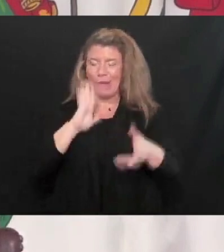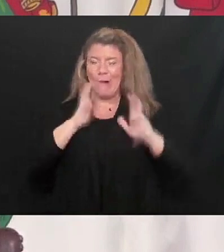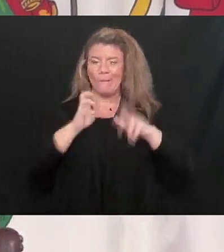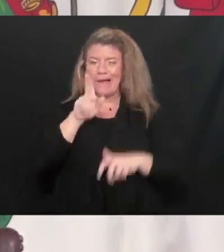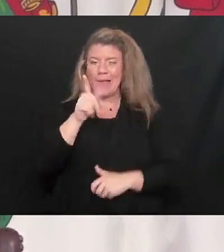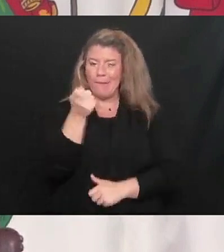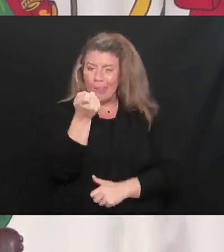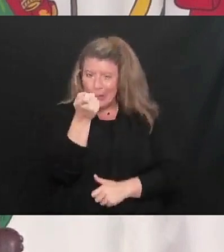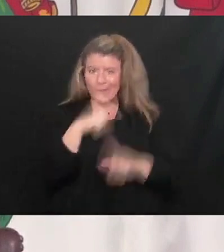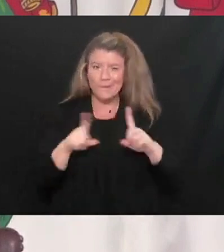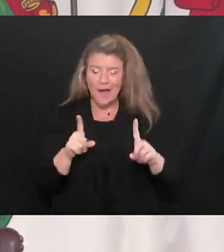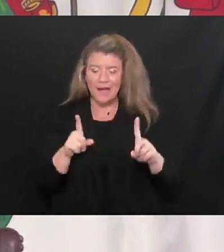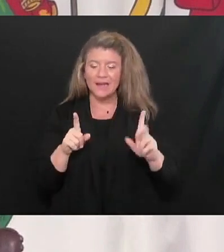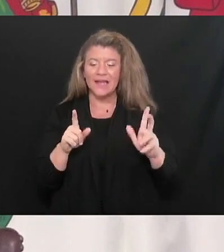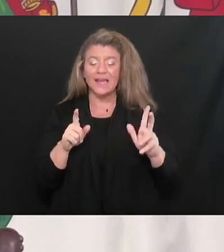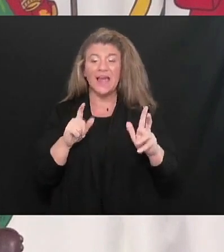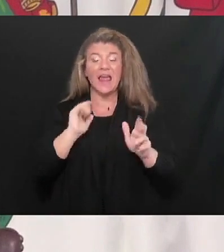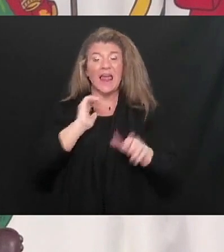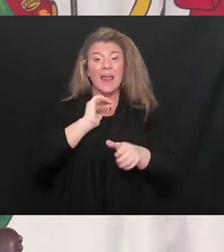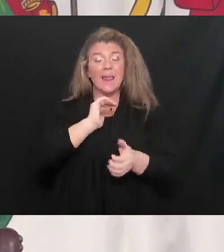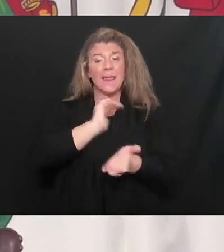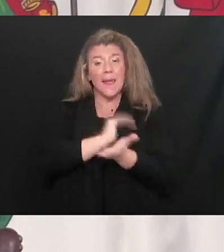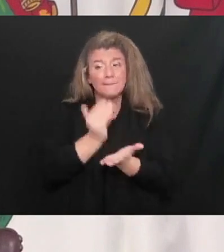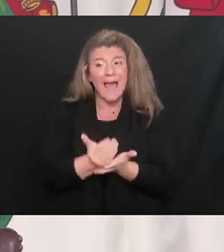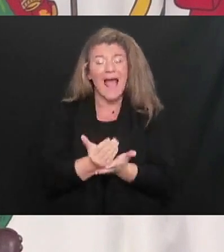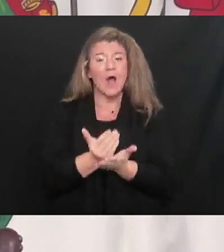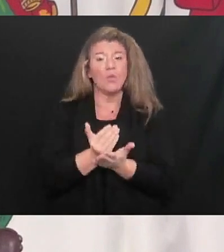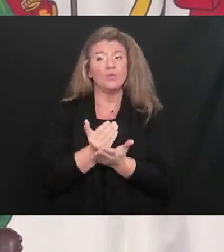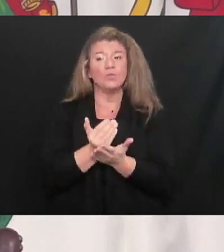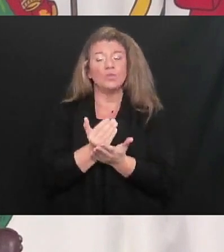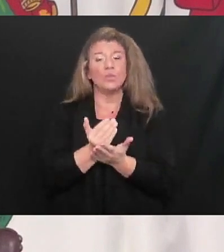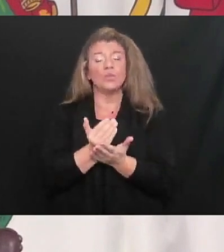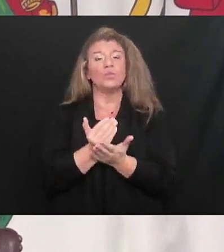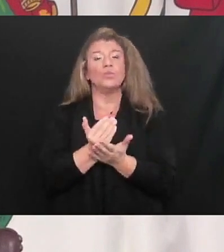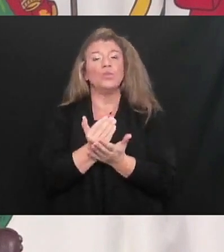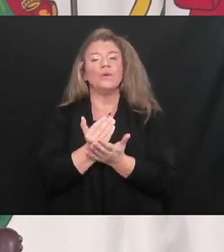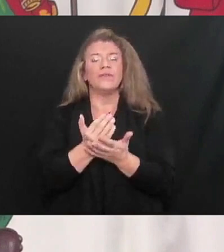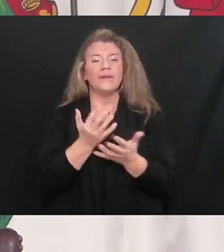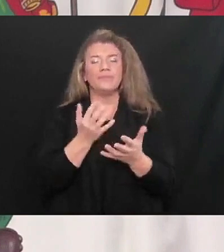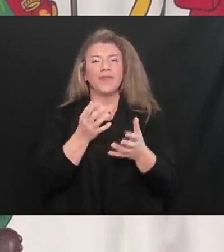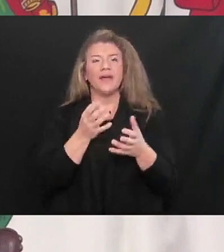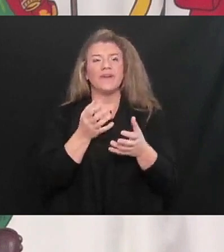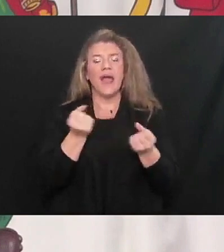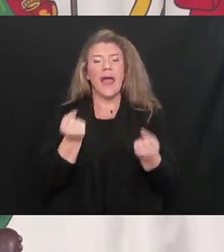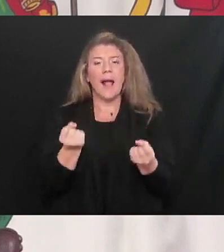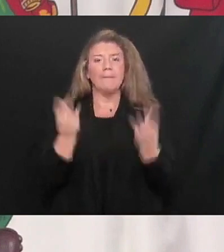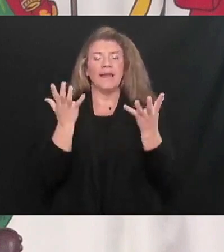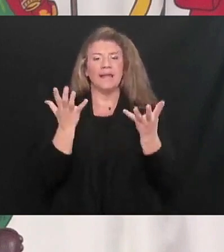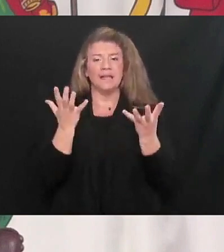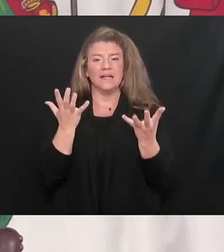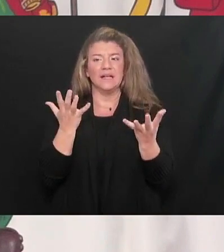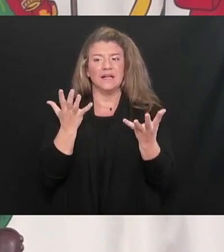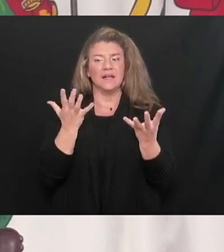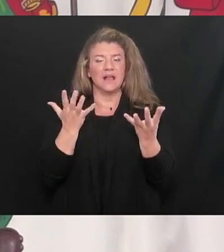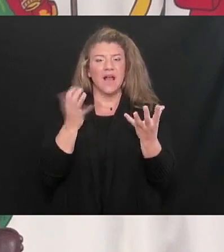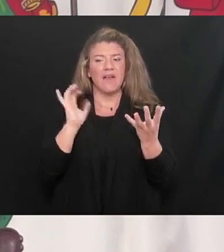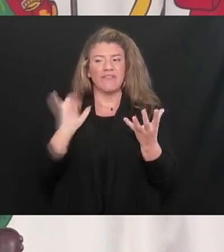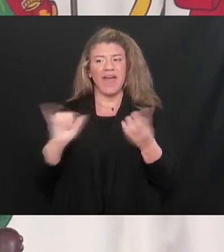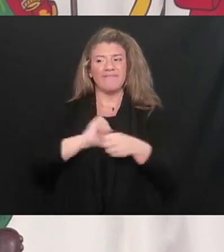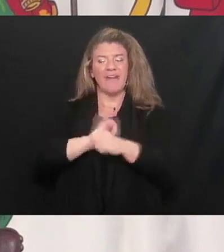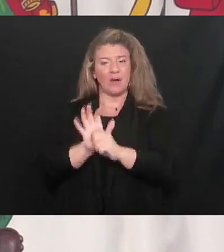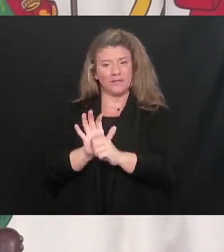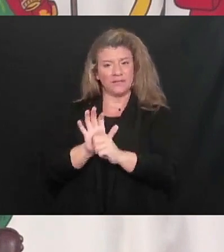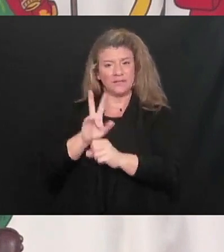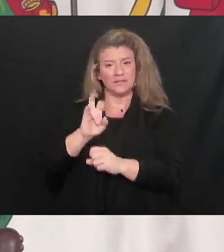but the amount of the volume of the virus that